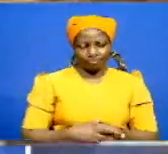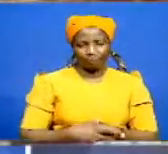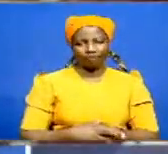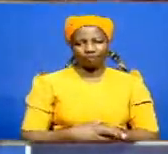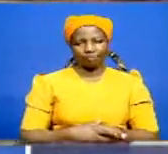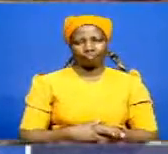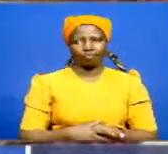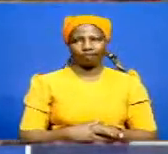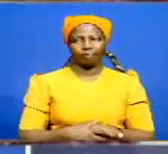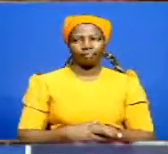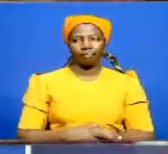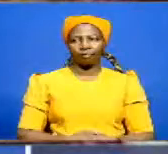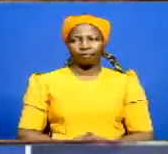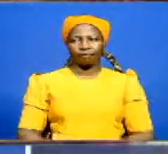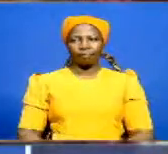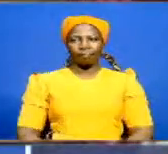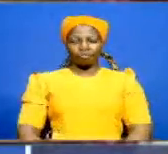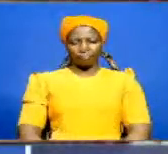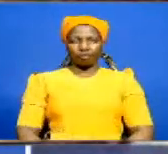with.